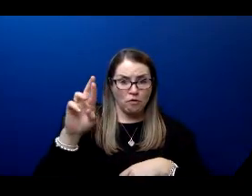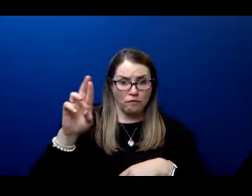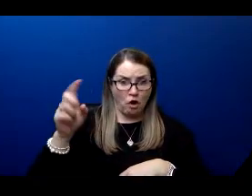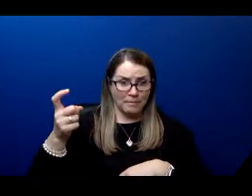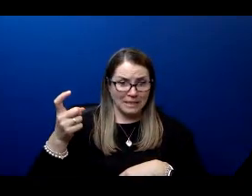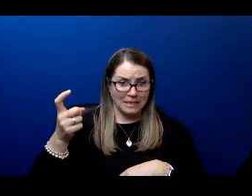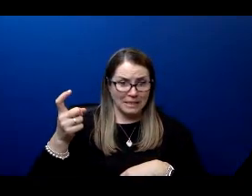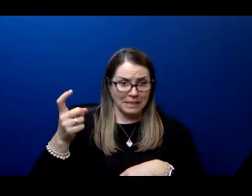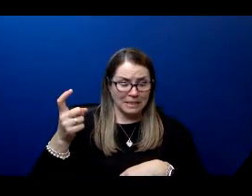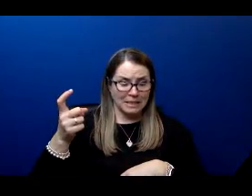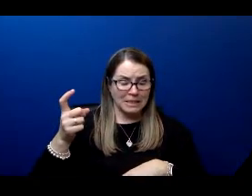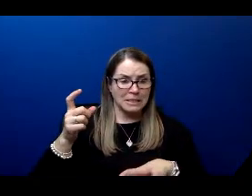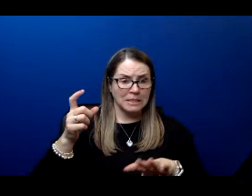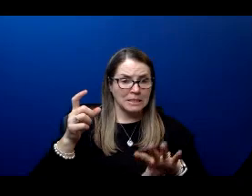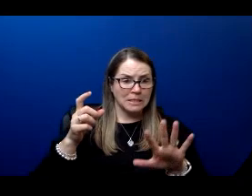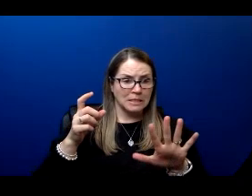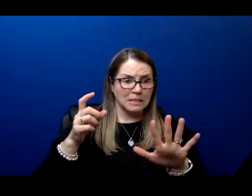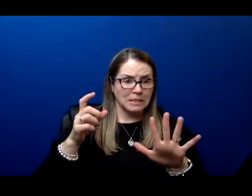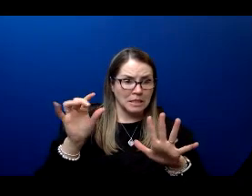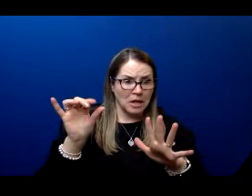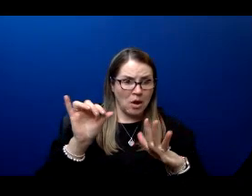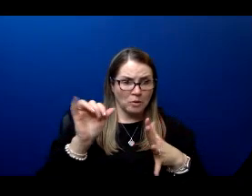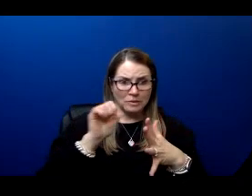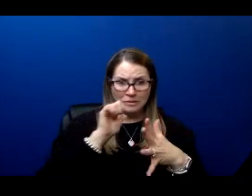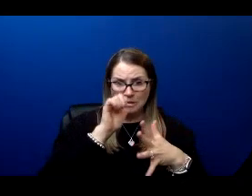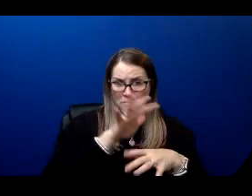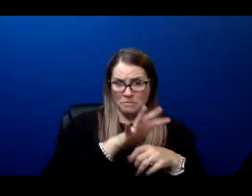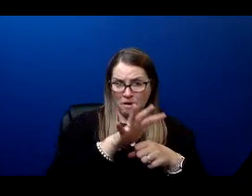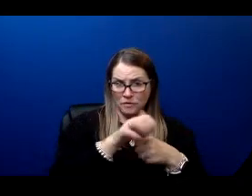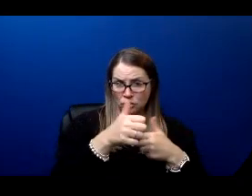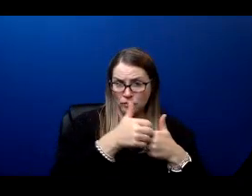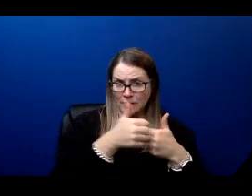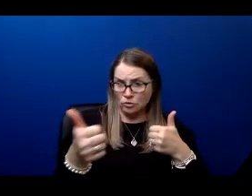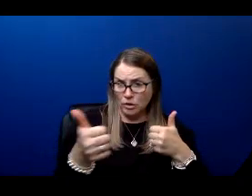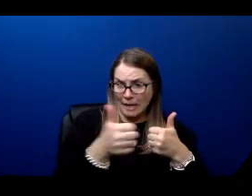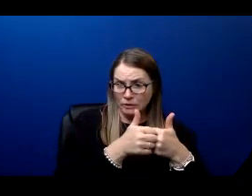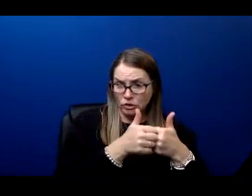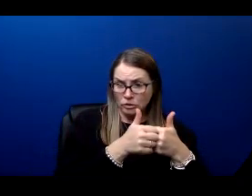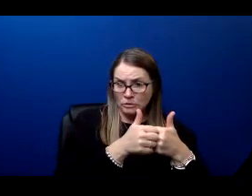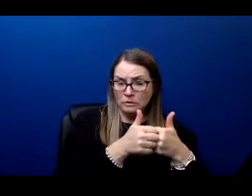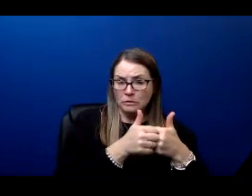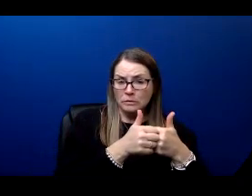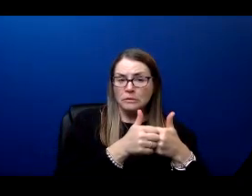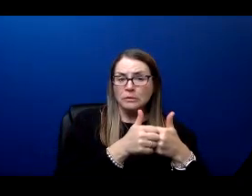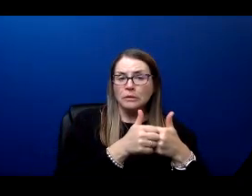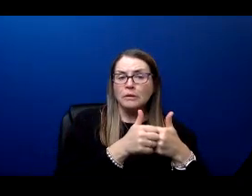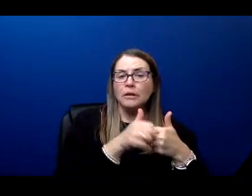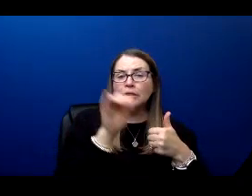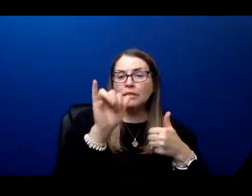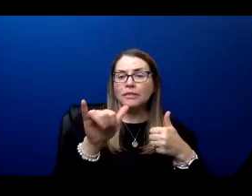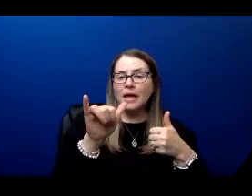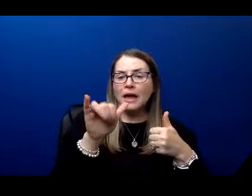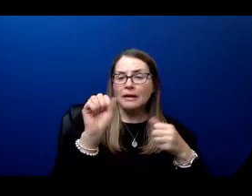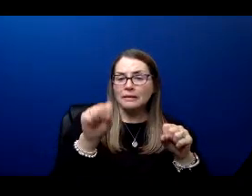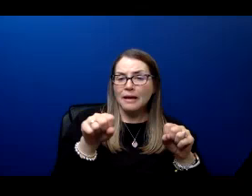There's also lack of healthcare facilities nearby and transportation challenges, that can definitely affect